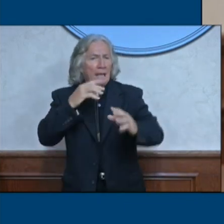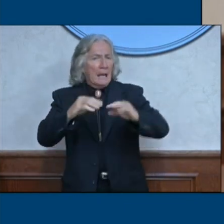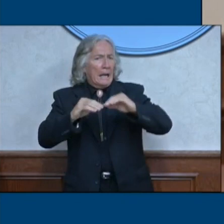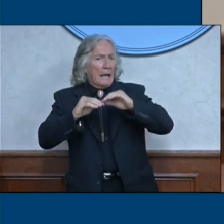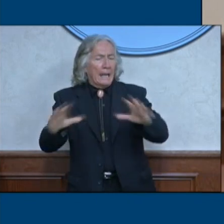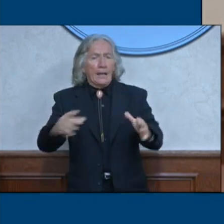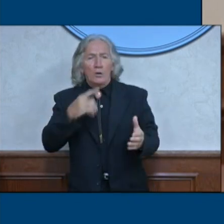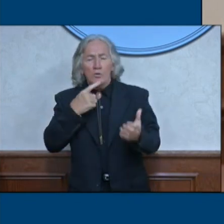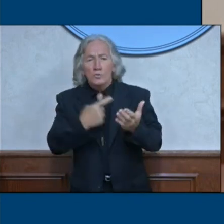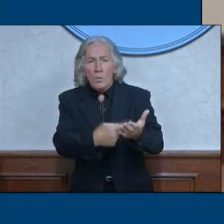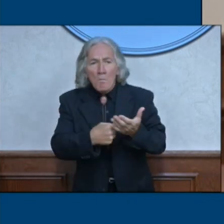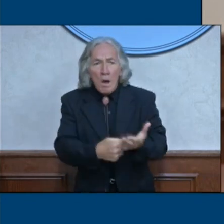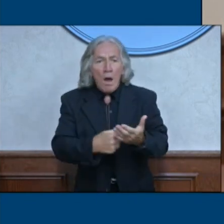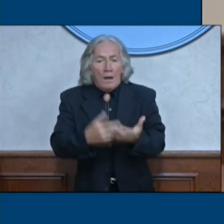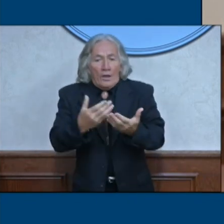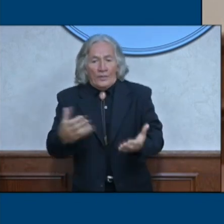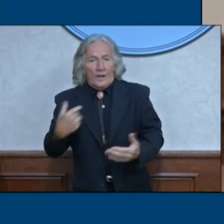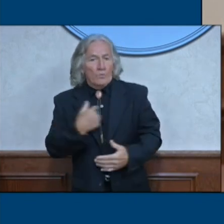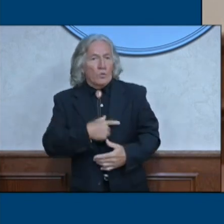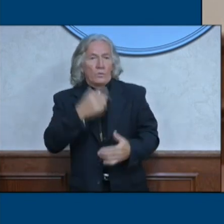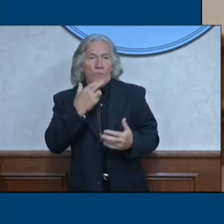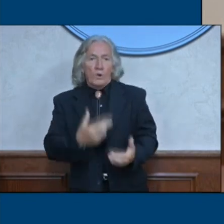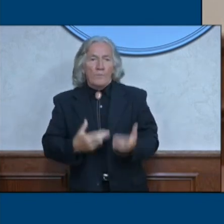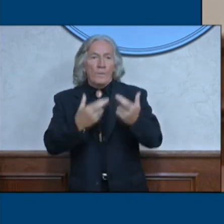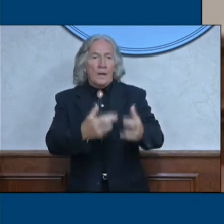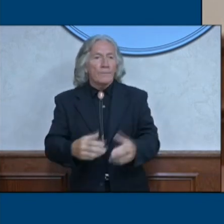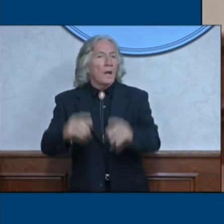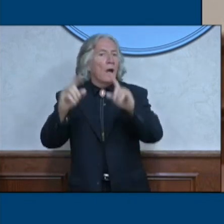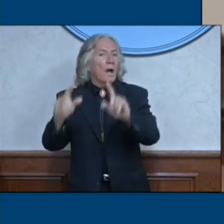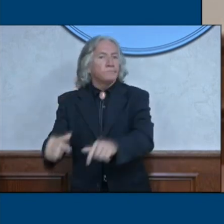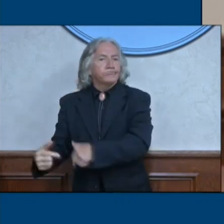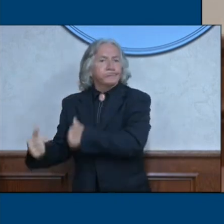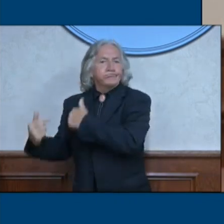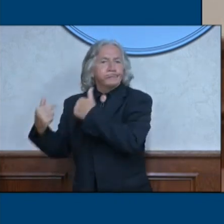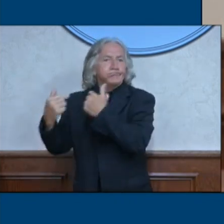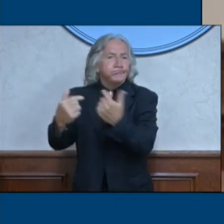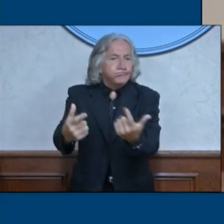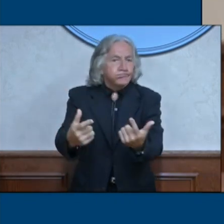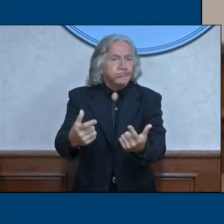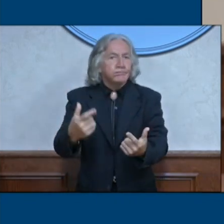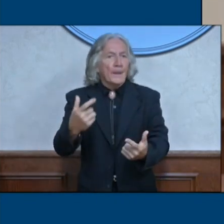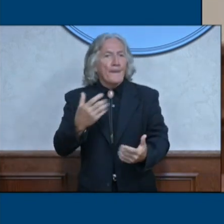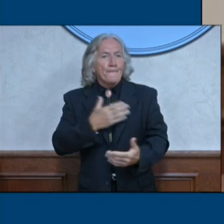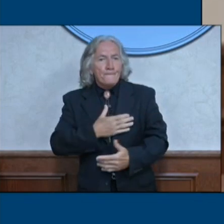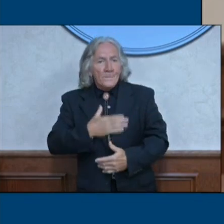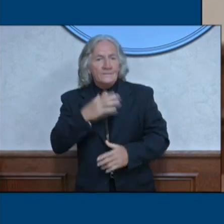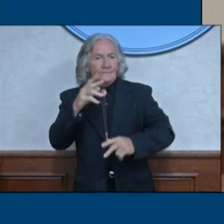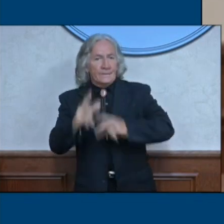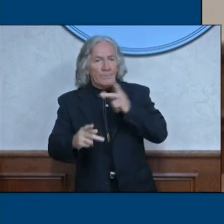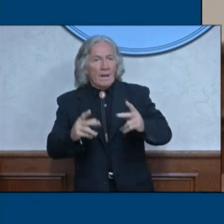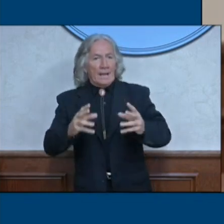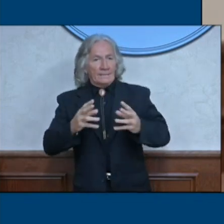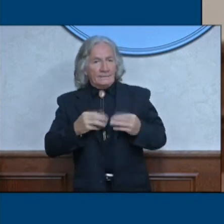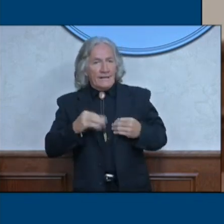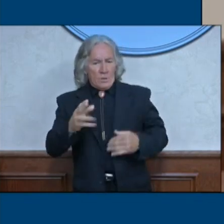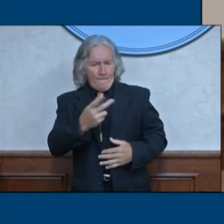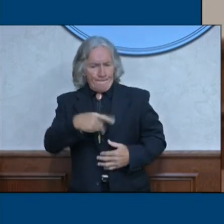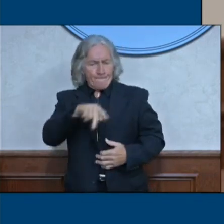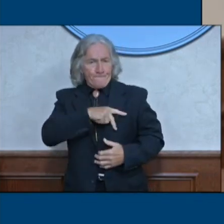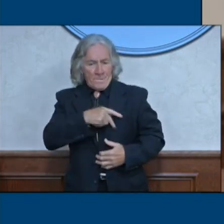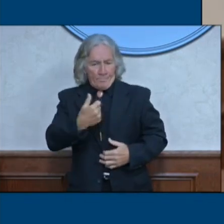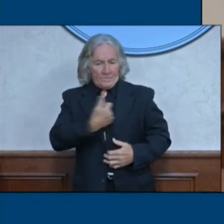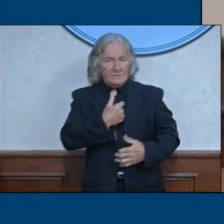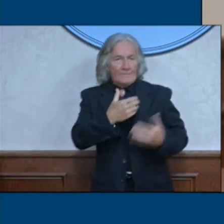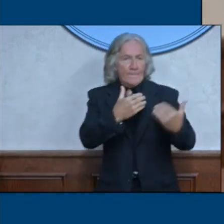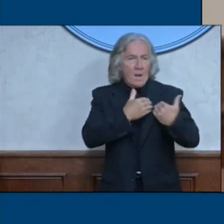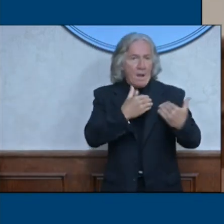adequately, talking about the things that we have been recommending all along, the steps that people take to personally